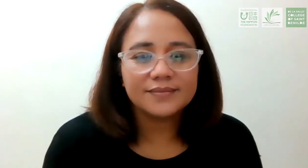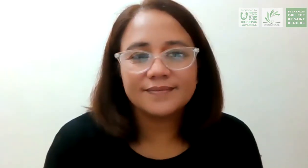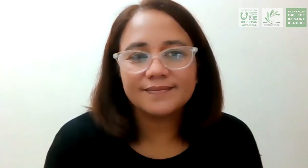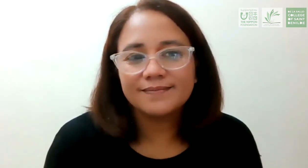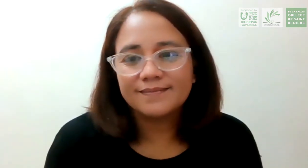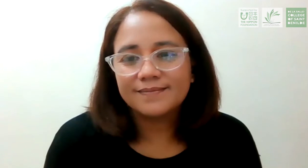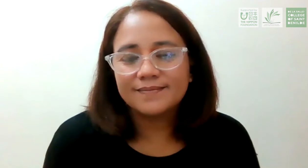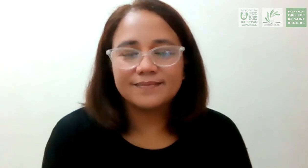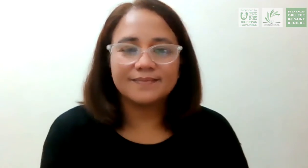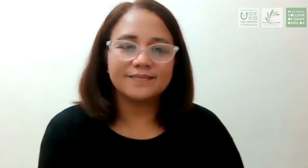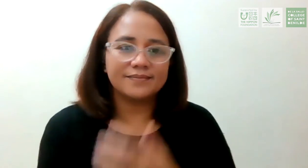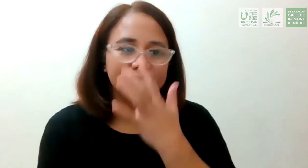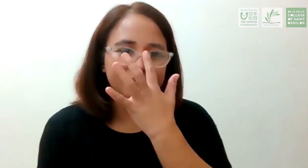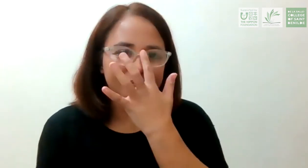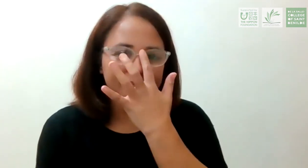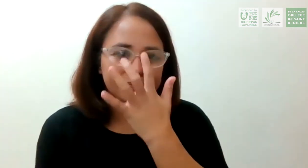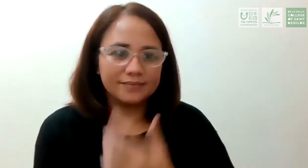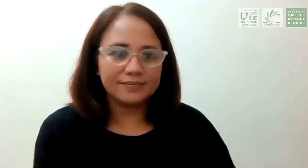Mhm.